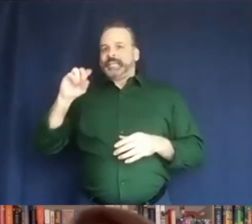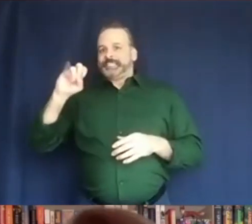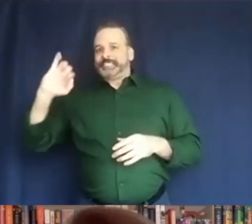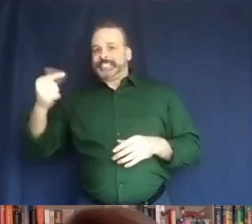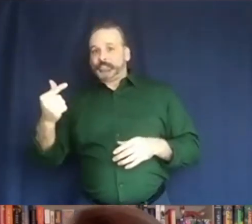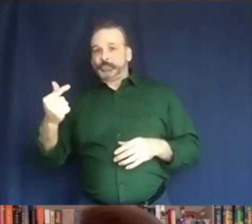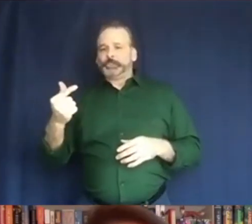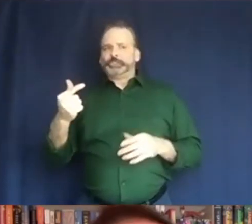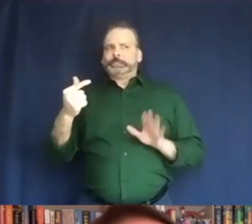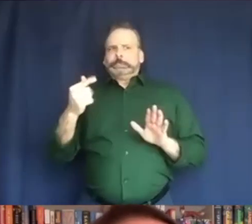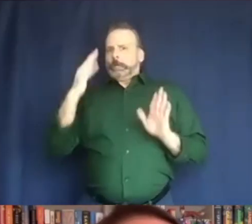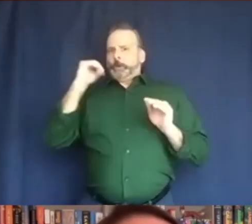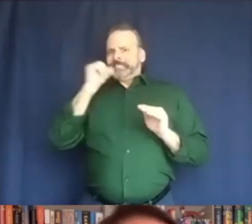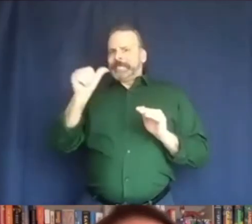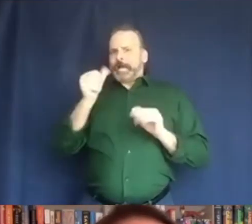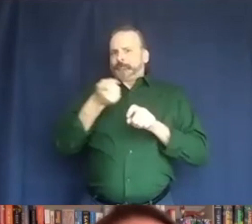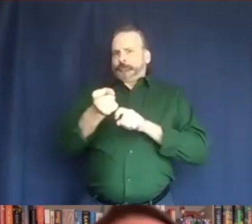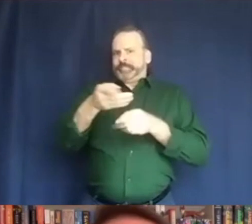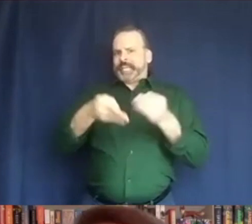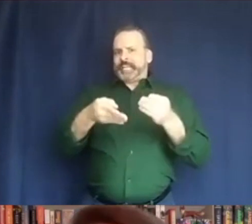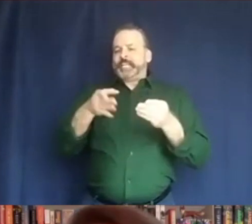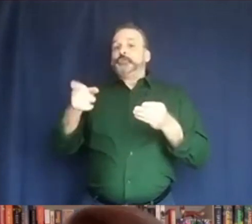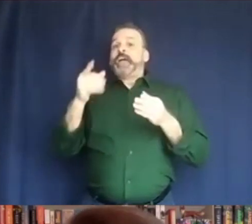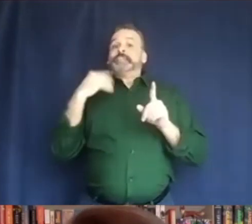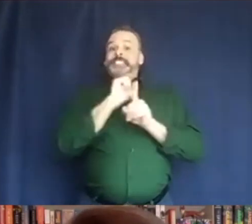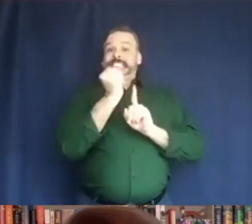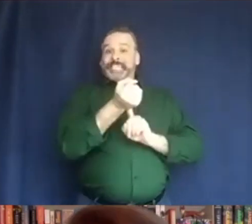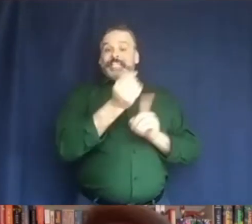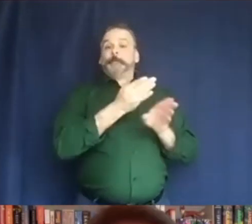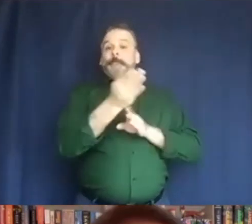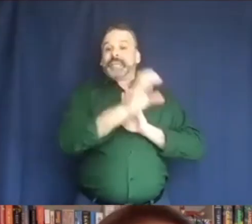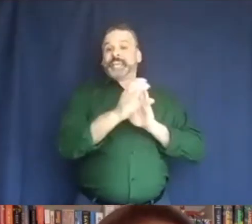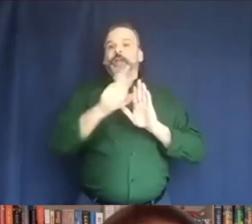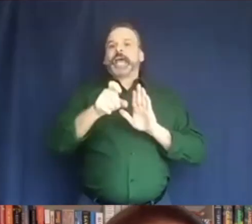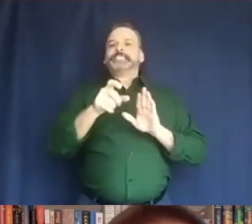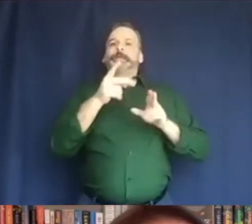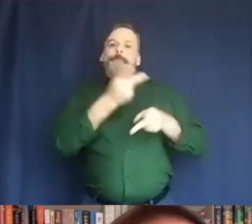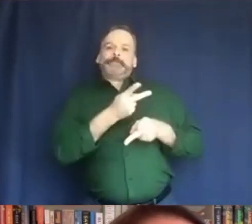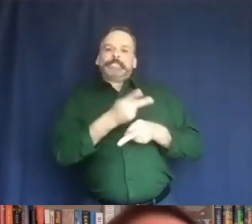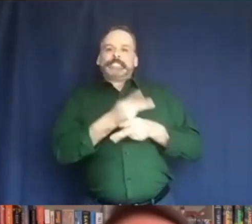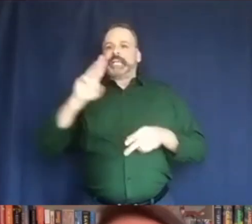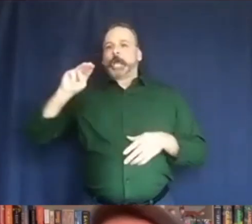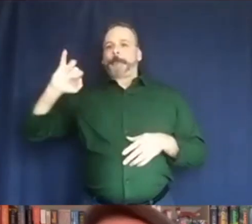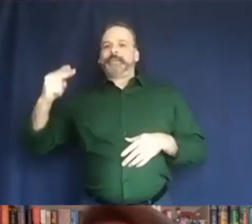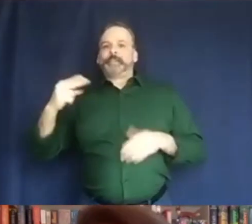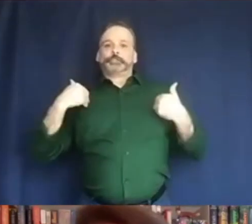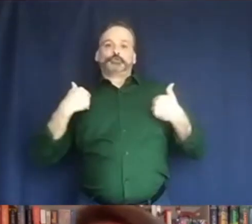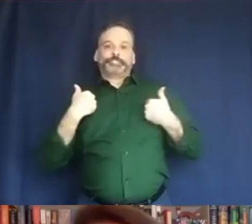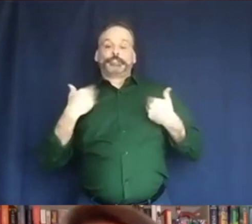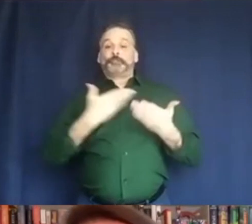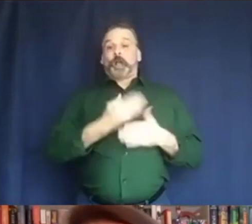they can edit it out, where your main character has to babysit a mythological creature, and he comes